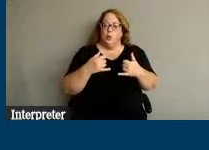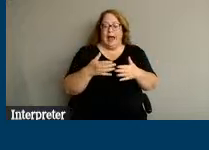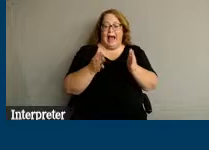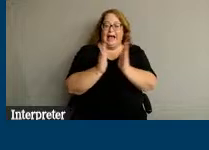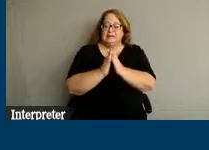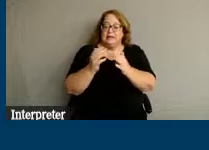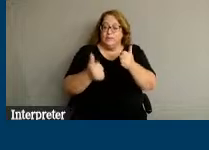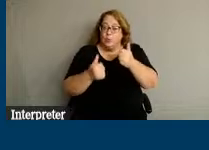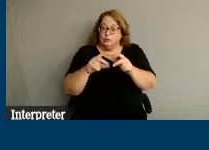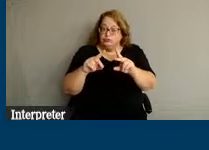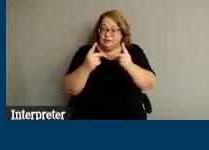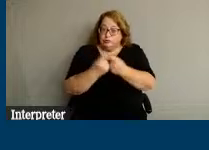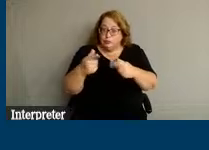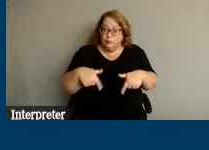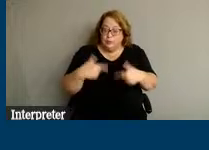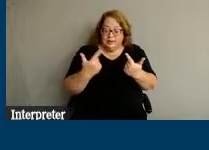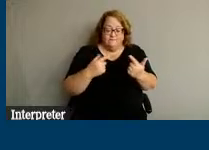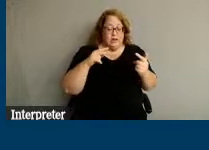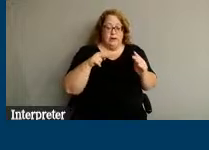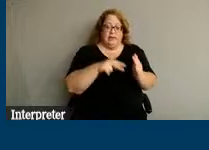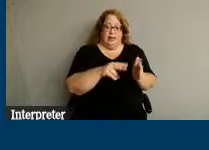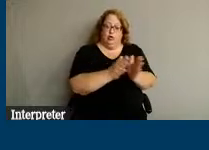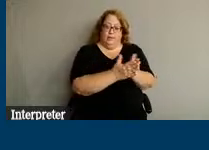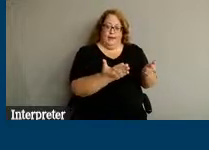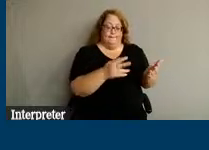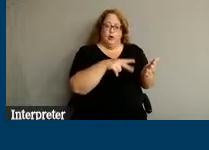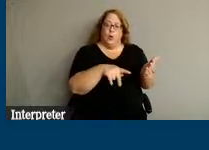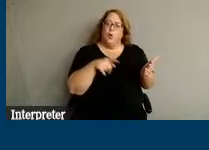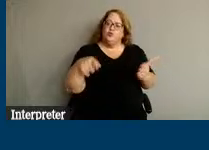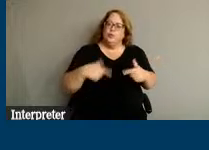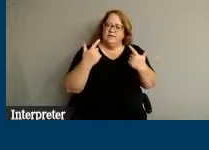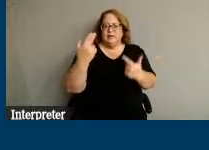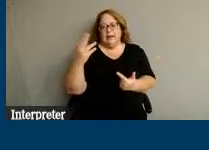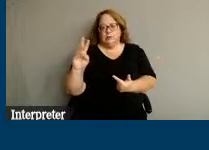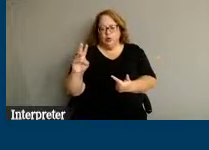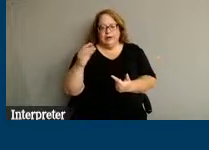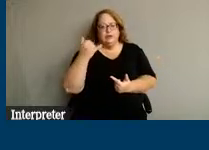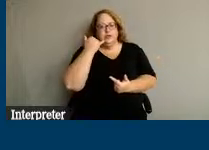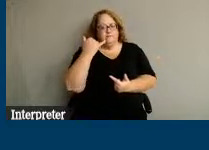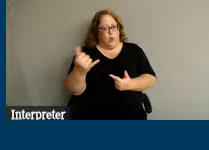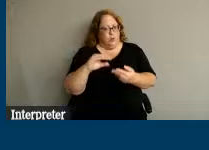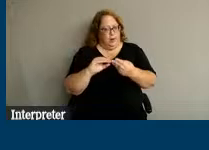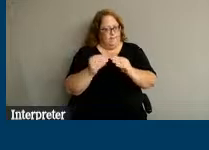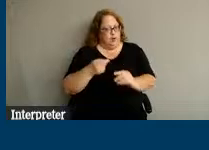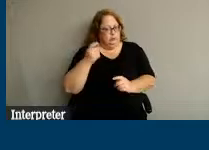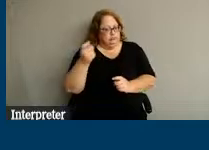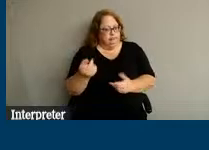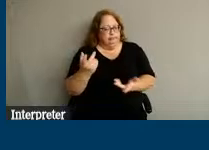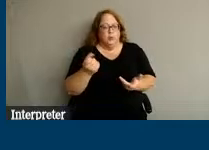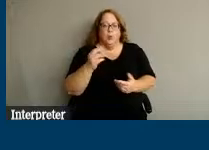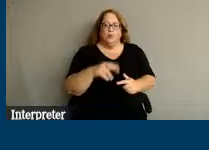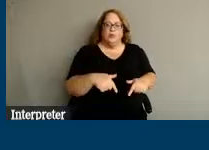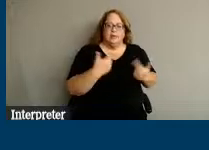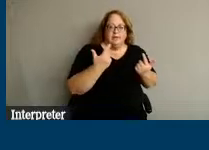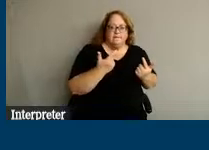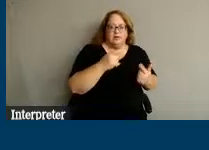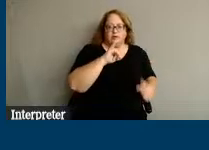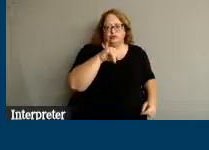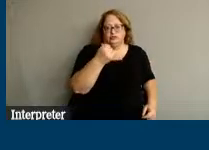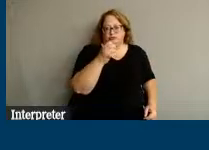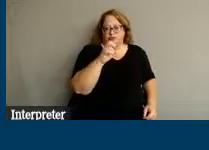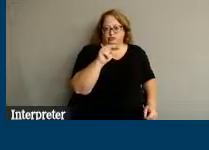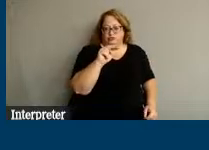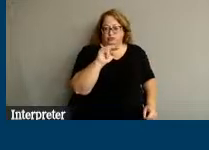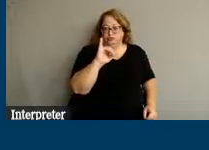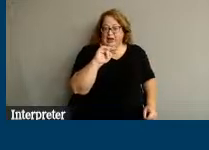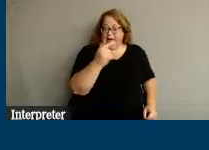district do you guys live in? And then that's how I either say, you live in Hazelwood, this is the phone number you need to call, or you live in Jennings,